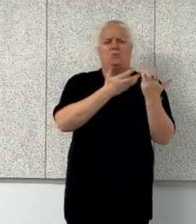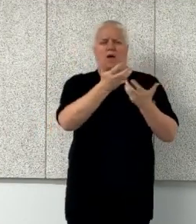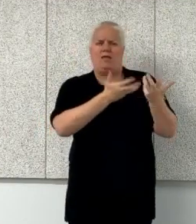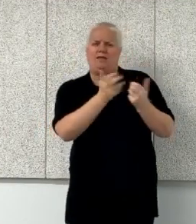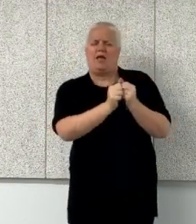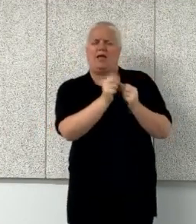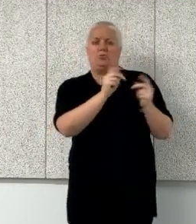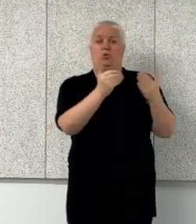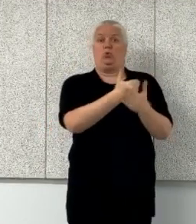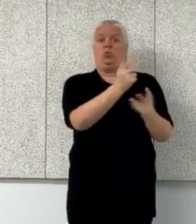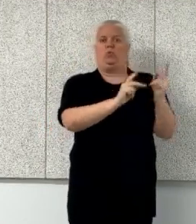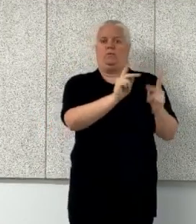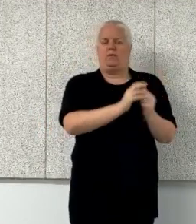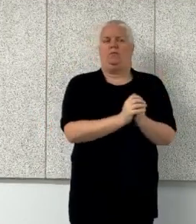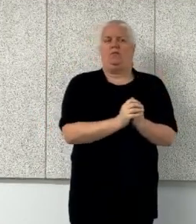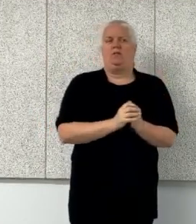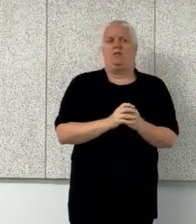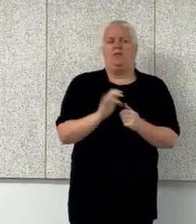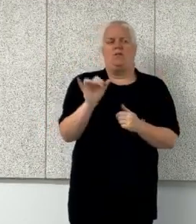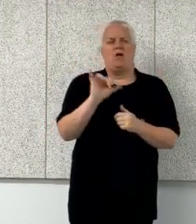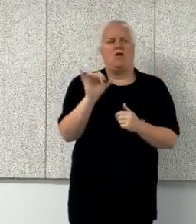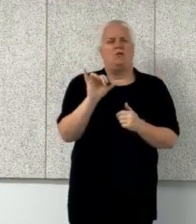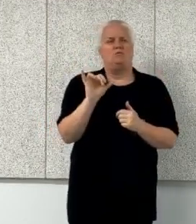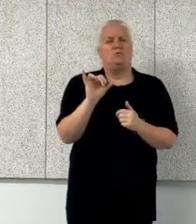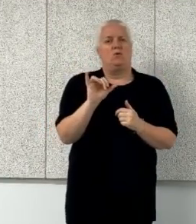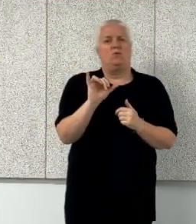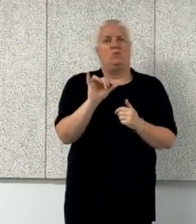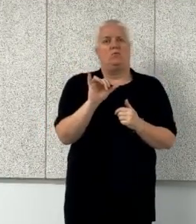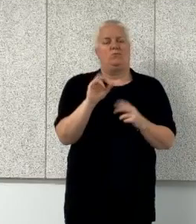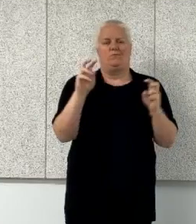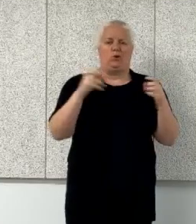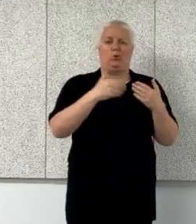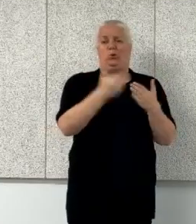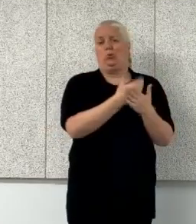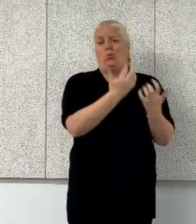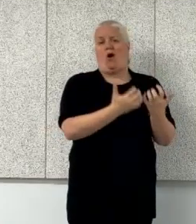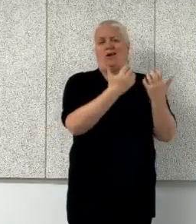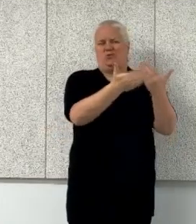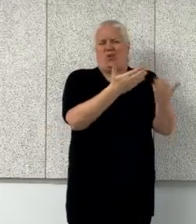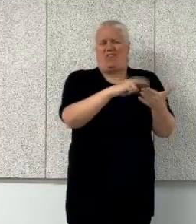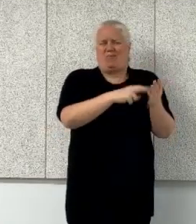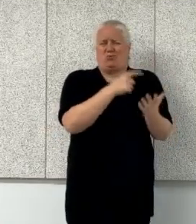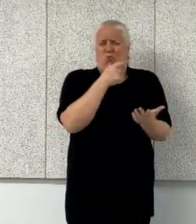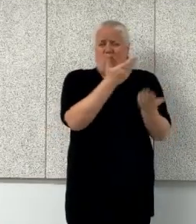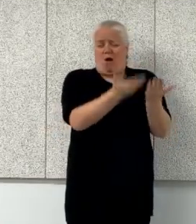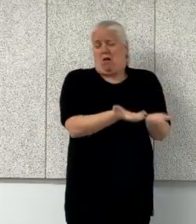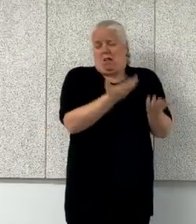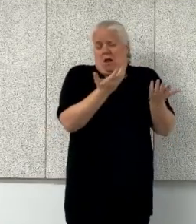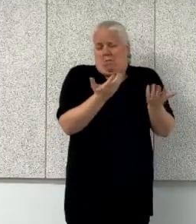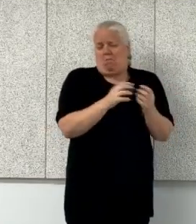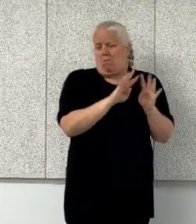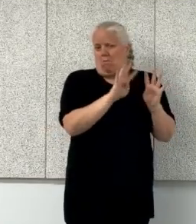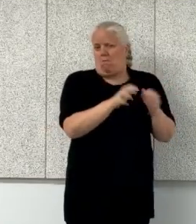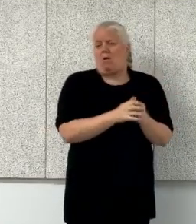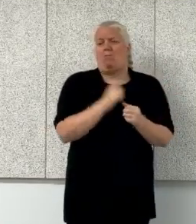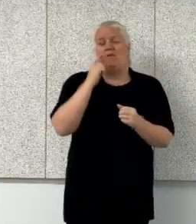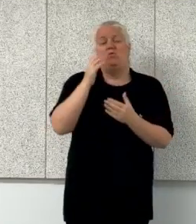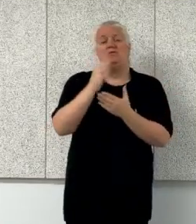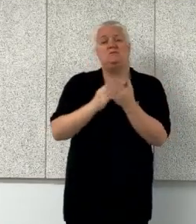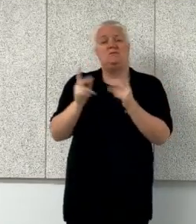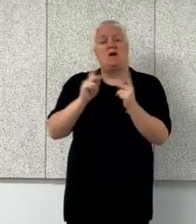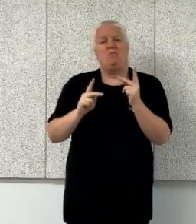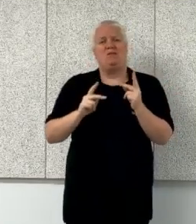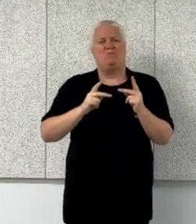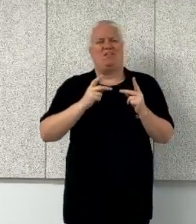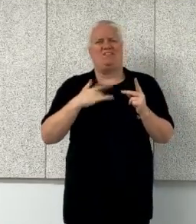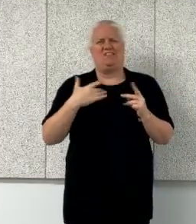engaged with before, but this like new audience, whatever that means, like who are they? I don't, you know, but that for some people, the barrier is that